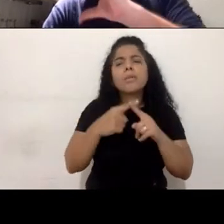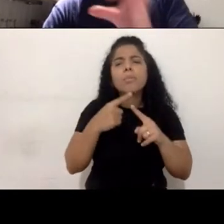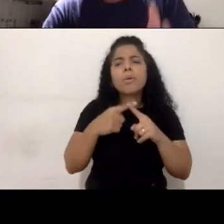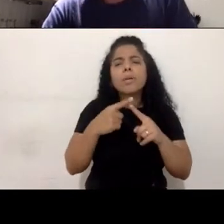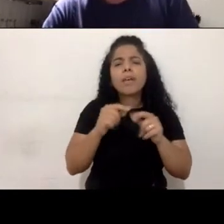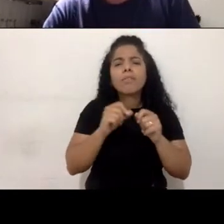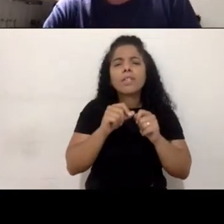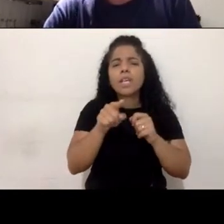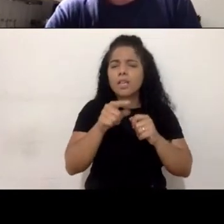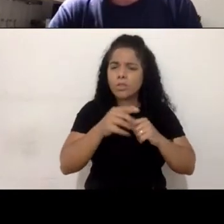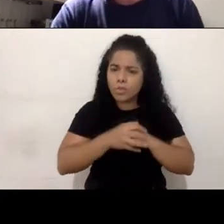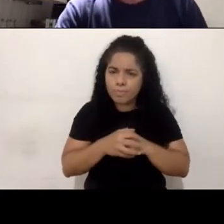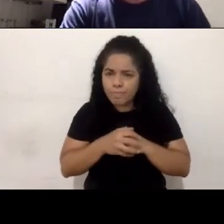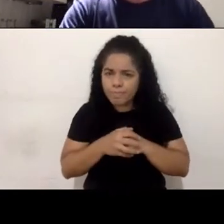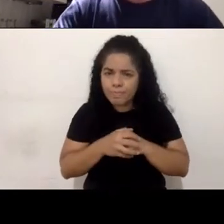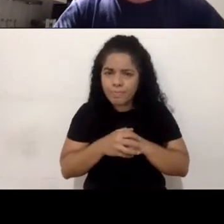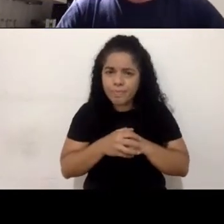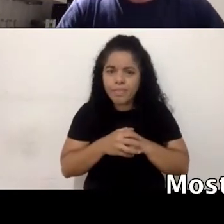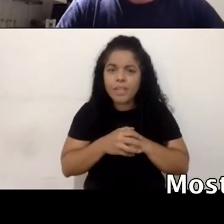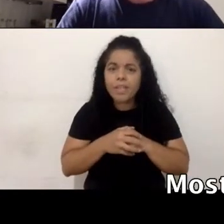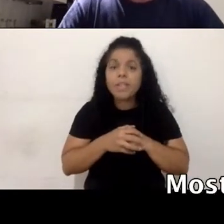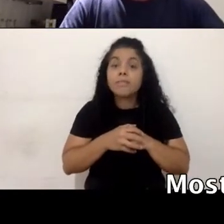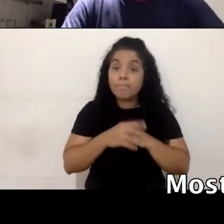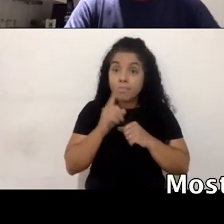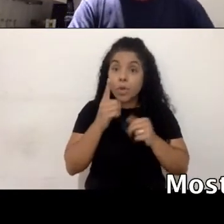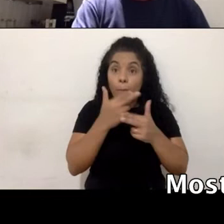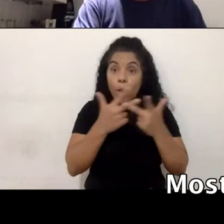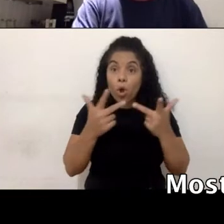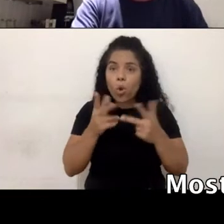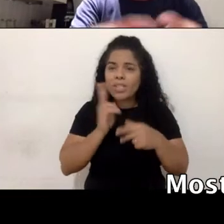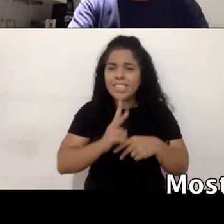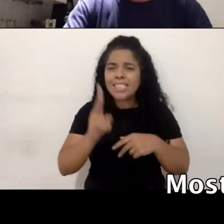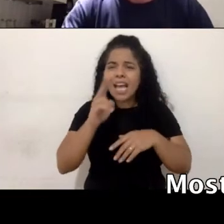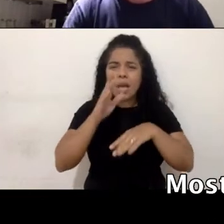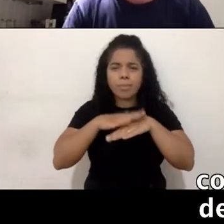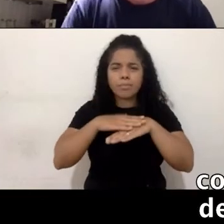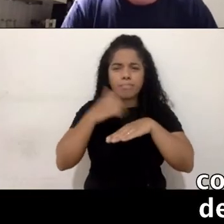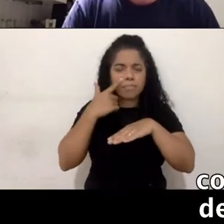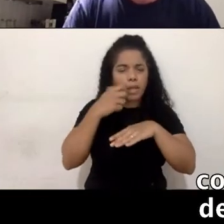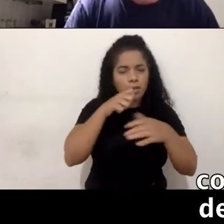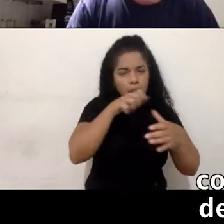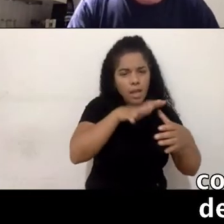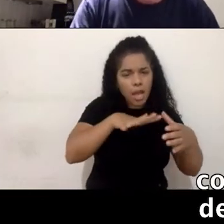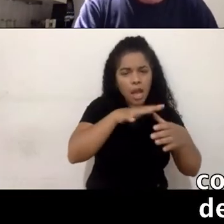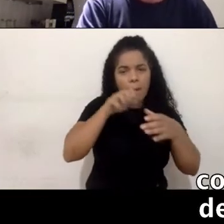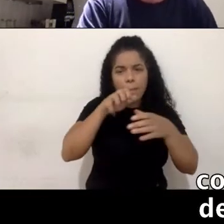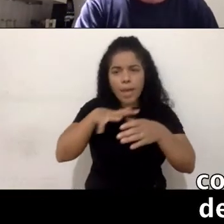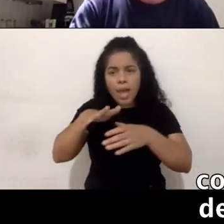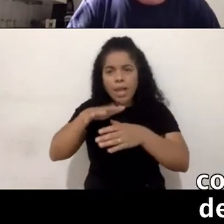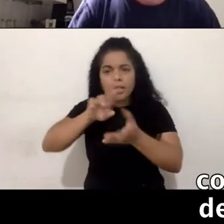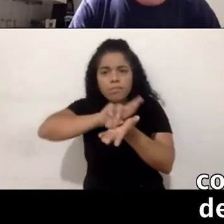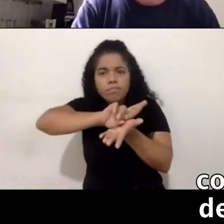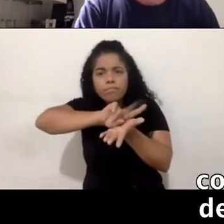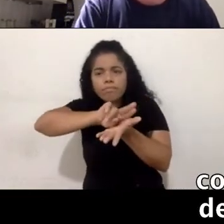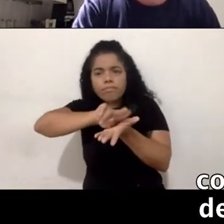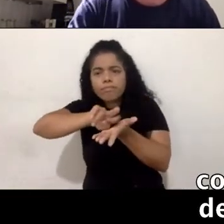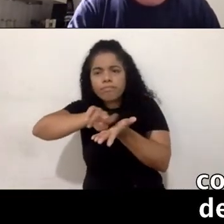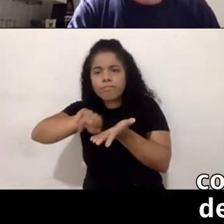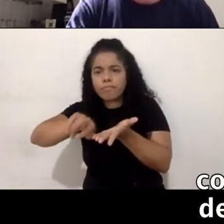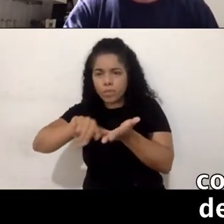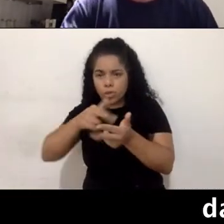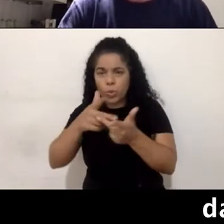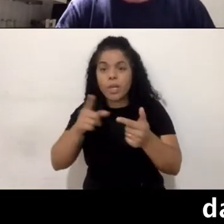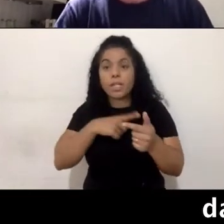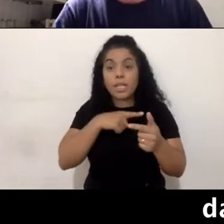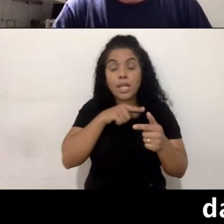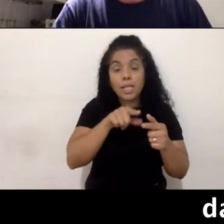common thing that we have to do is we have multiple environments. I've shown it here as a very simple setup with 4 stages: developer, test, staging, and